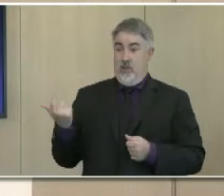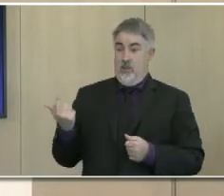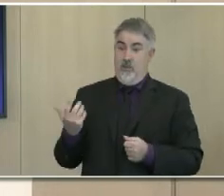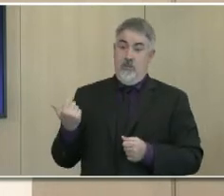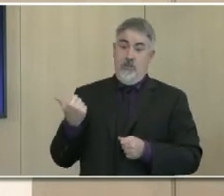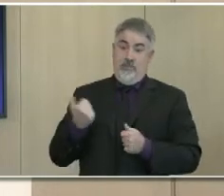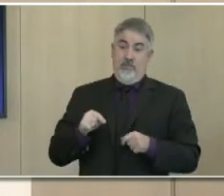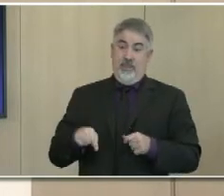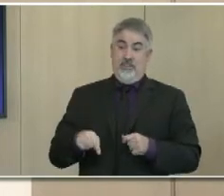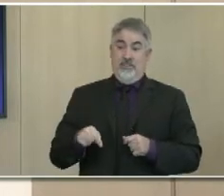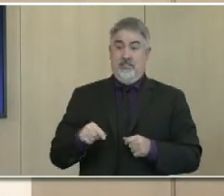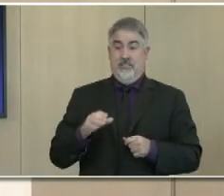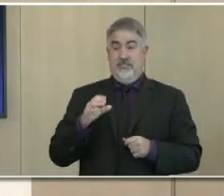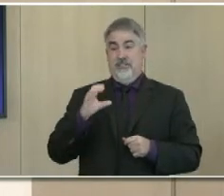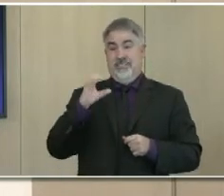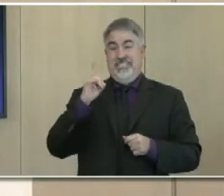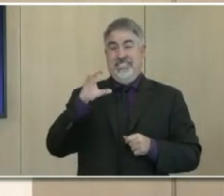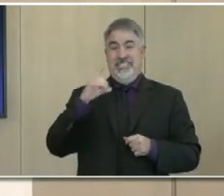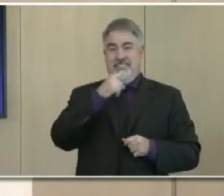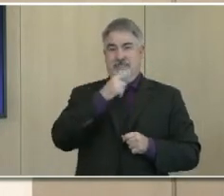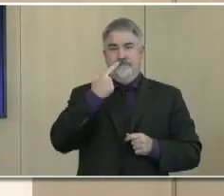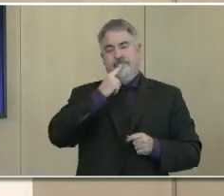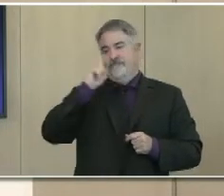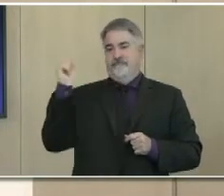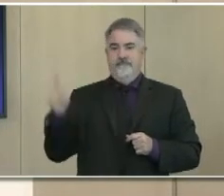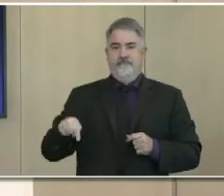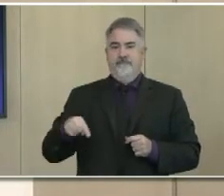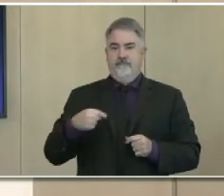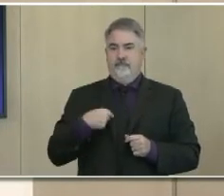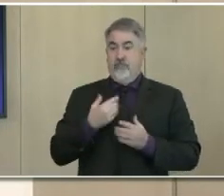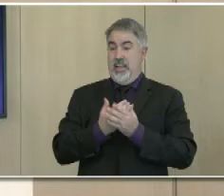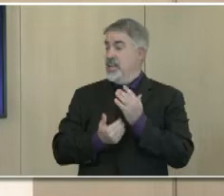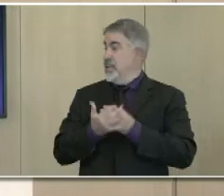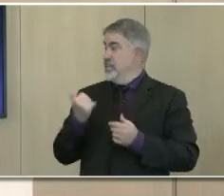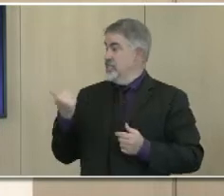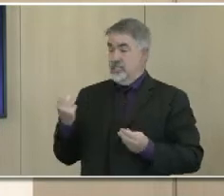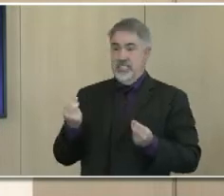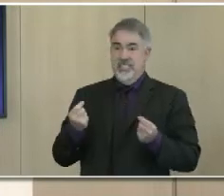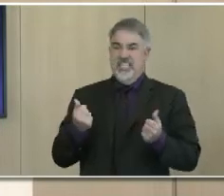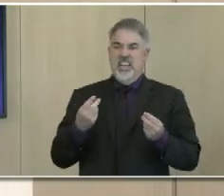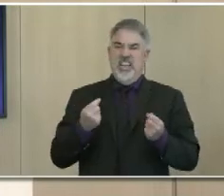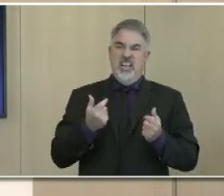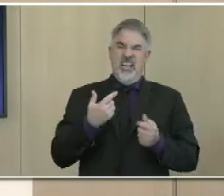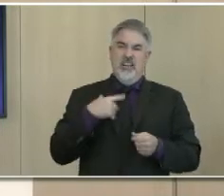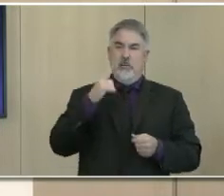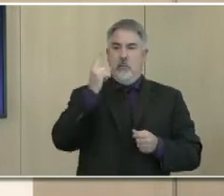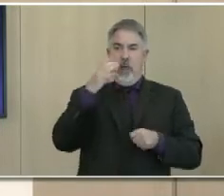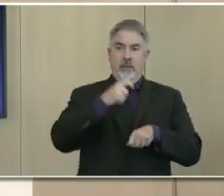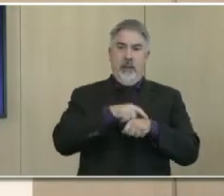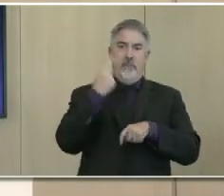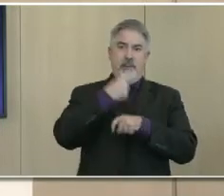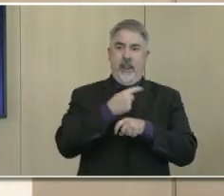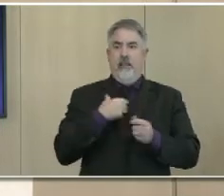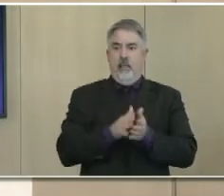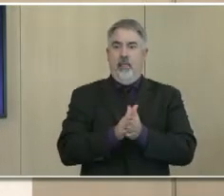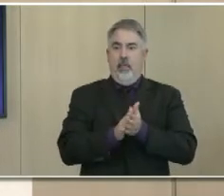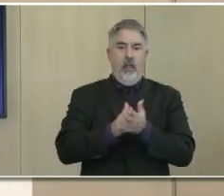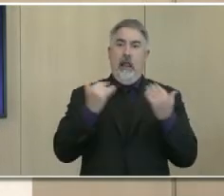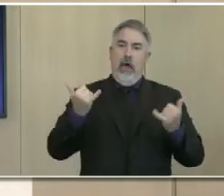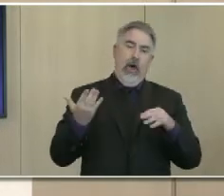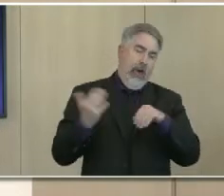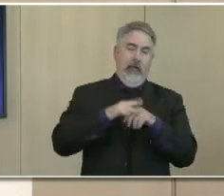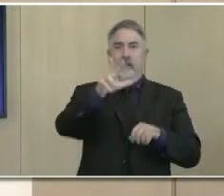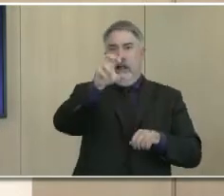our local health officials. My hands, I usually wash my hands about 100 so times a day. Now it's even 300 times a